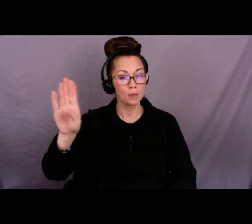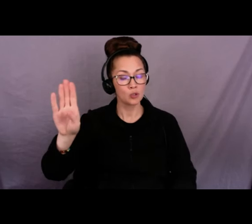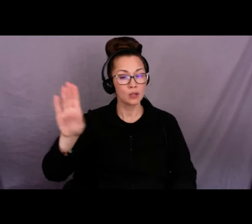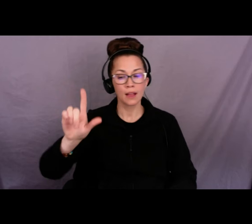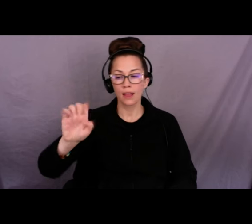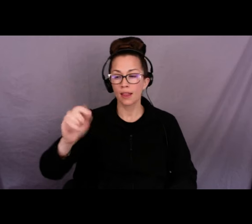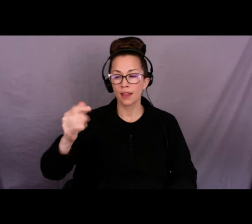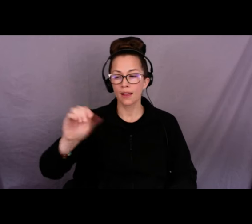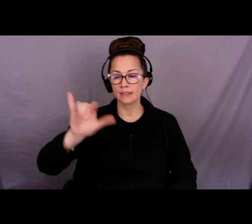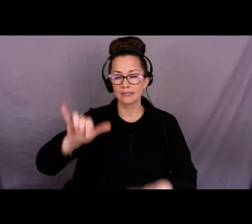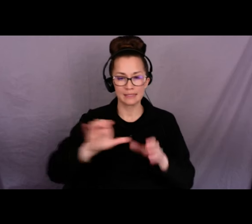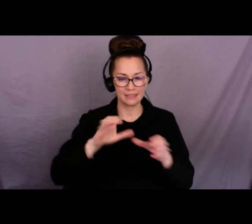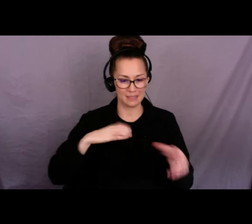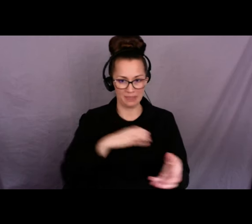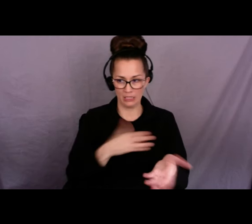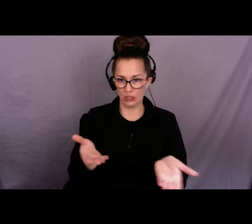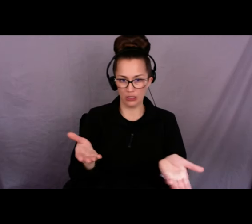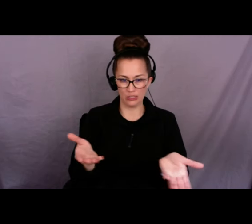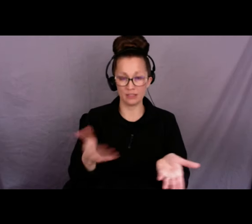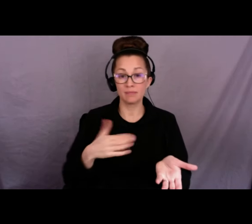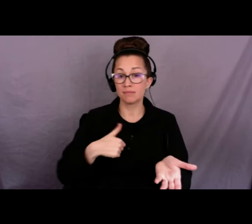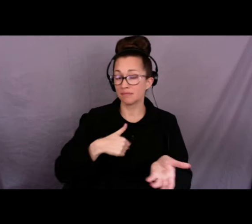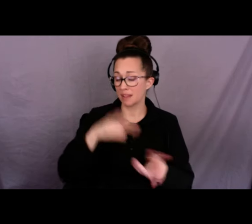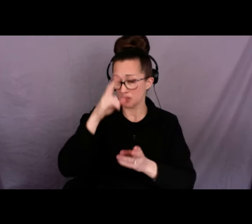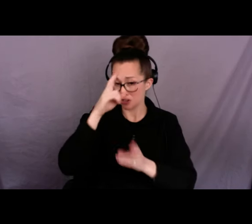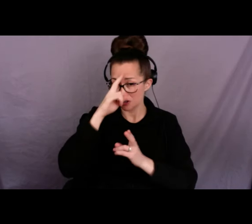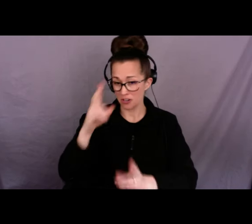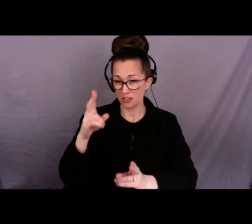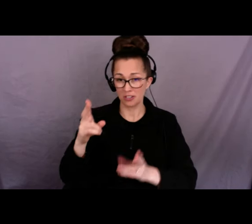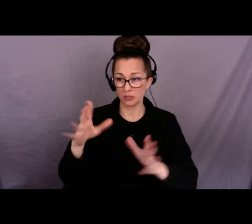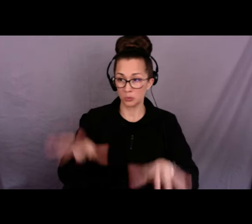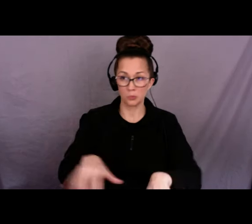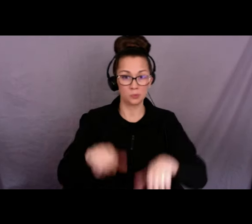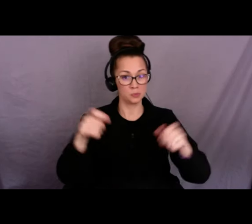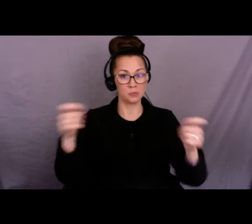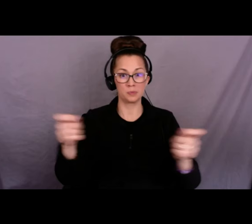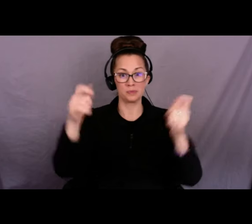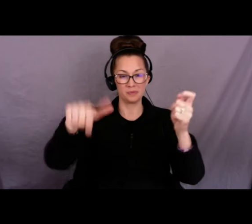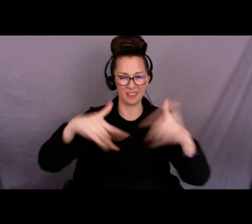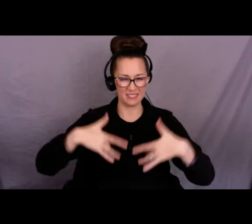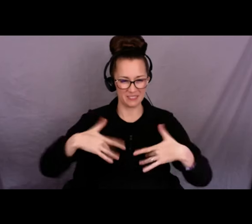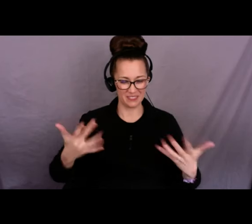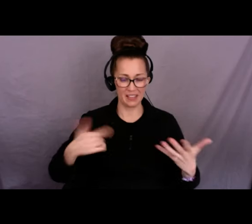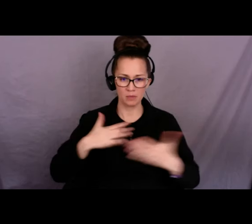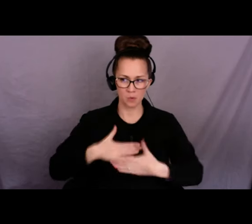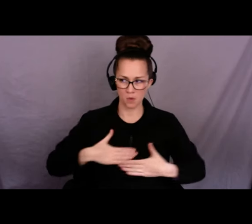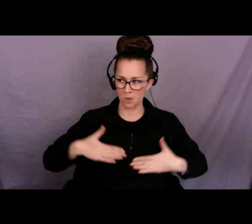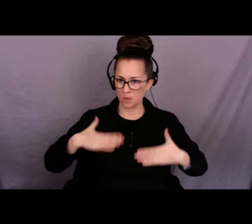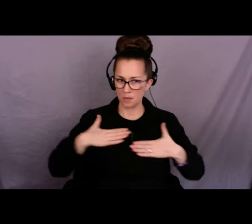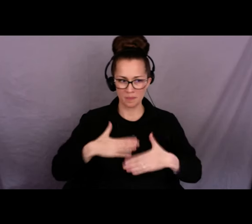CSI. It is my honor to host this event tonight. I'm so pleased with the turnout. We have